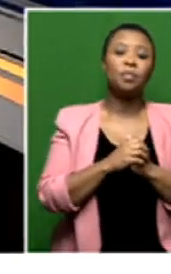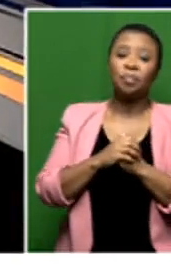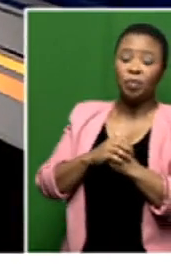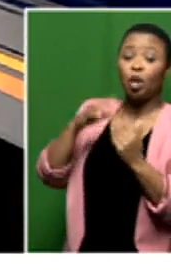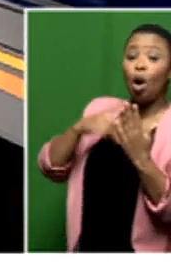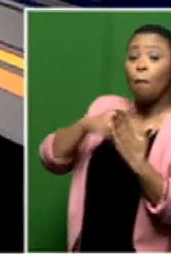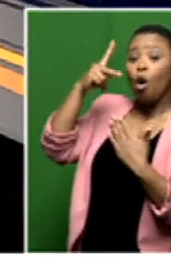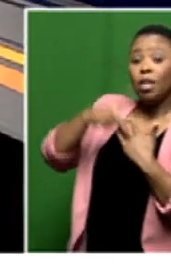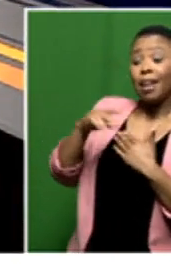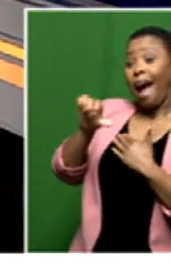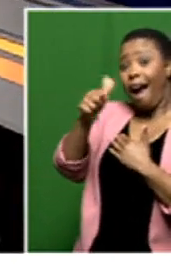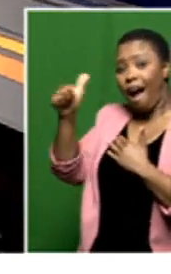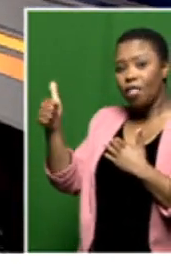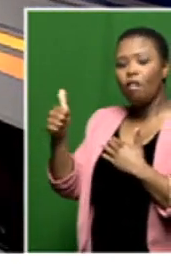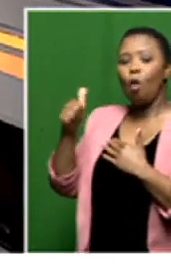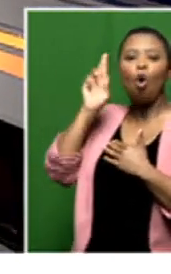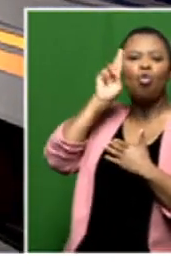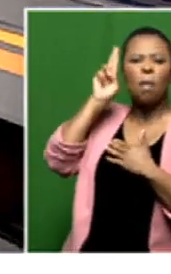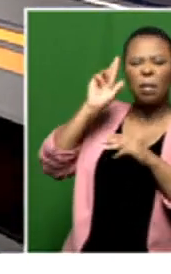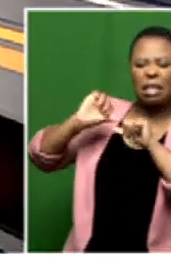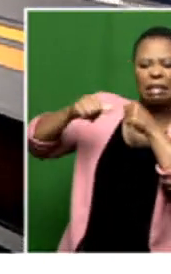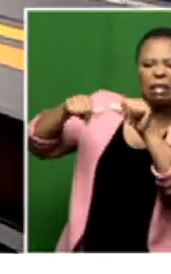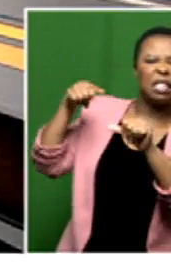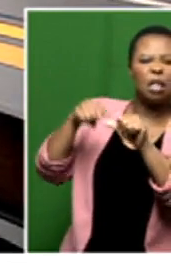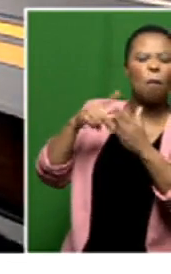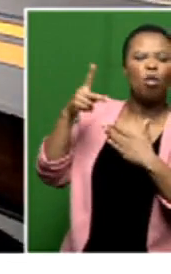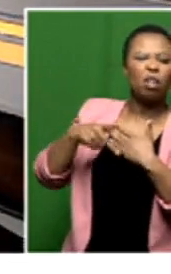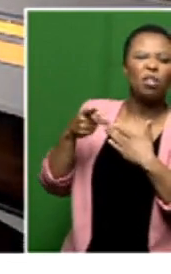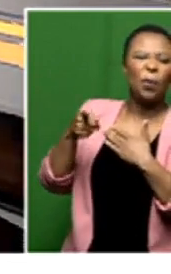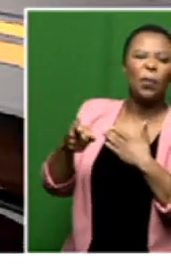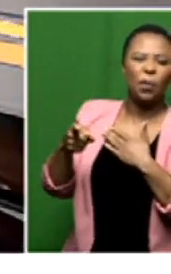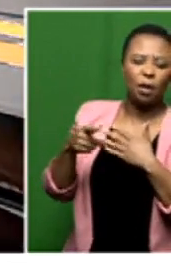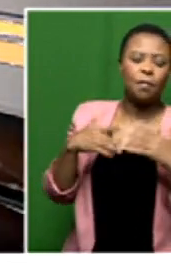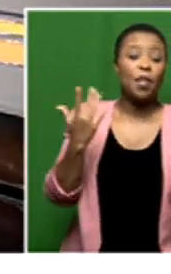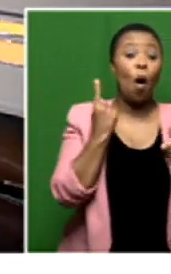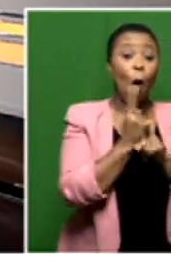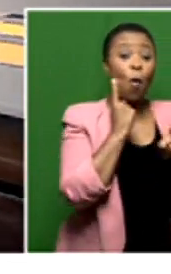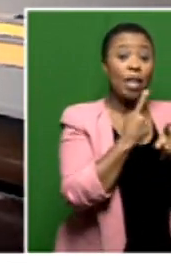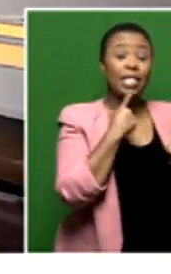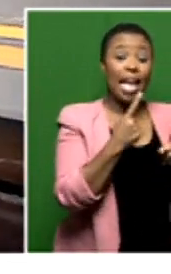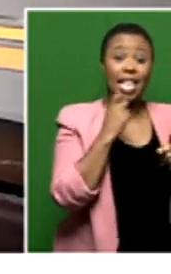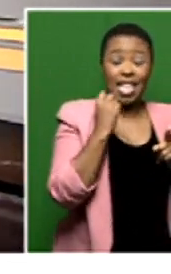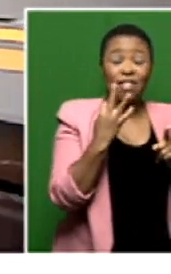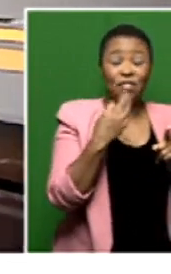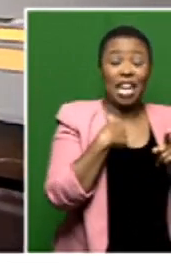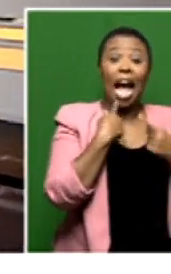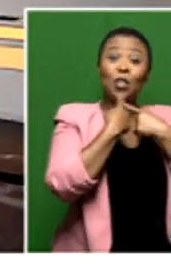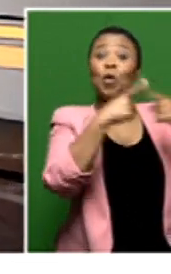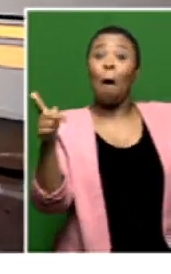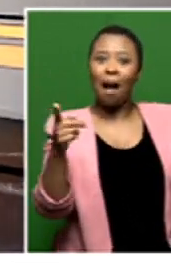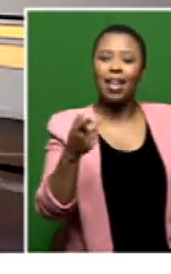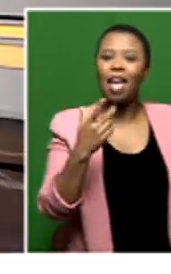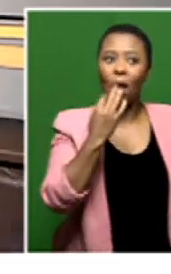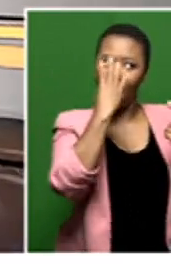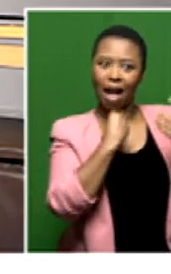in the pipeline for the Remembering series? I always say that if I told everyone, or for every person